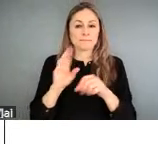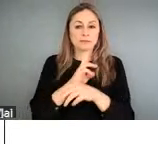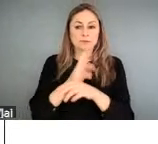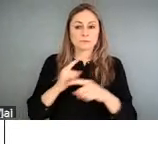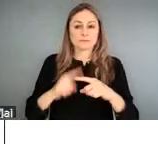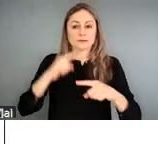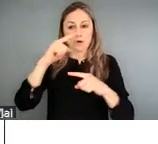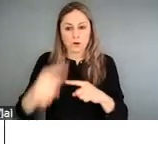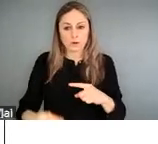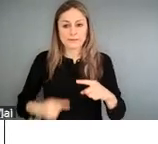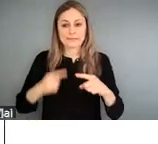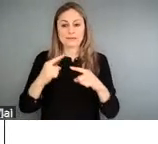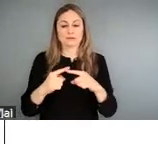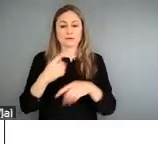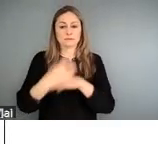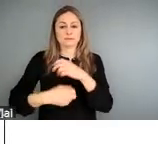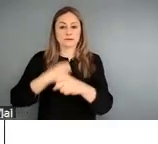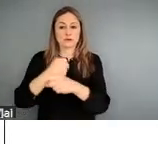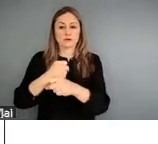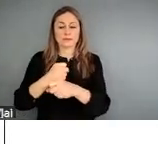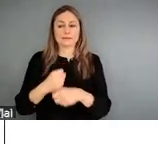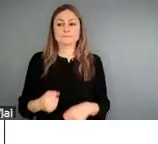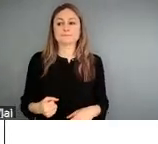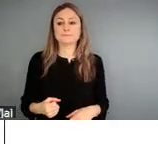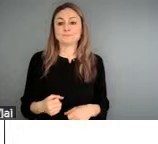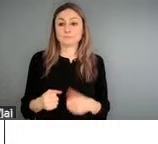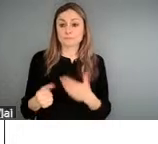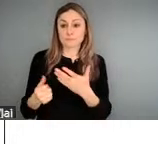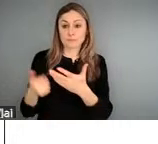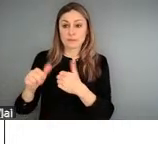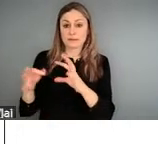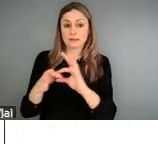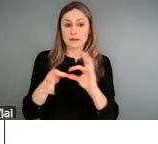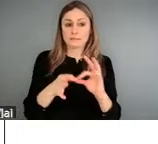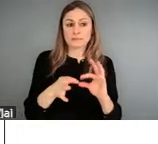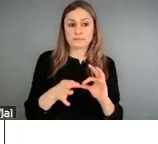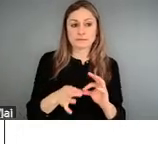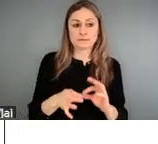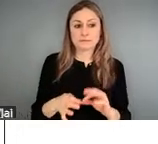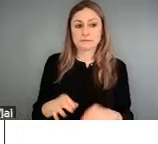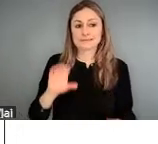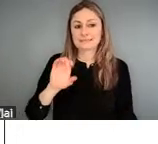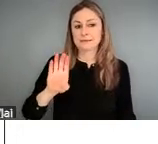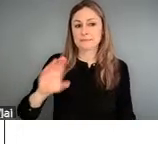And commentary from our technical teams.